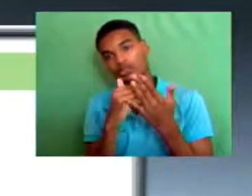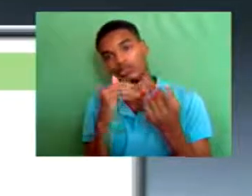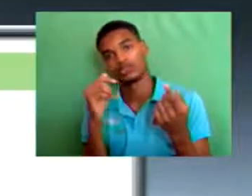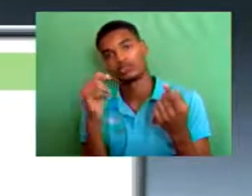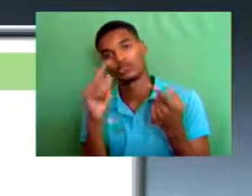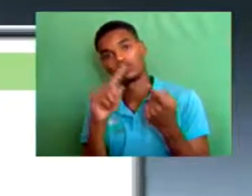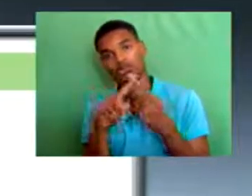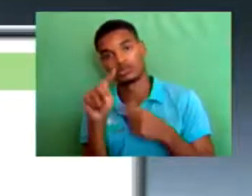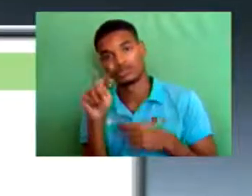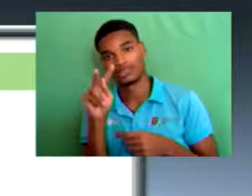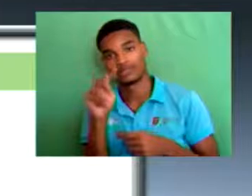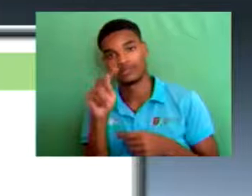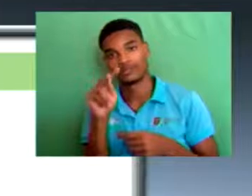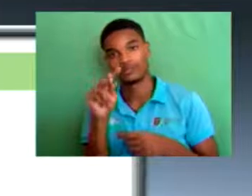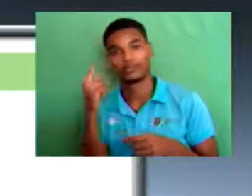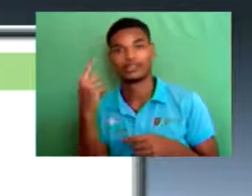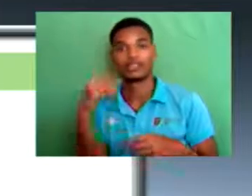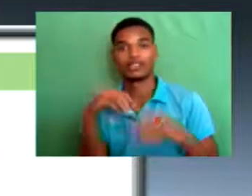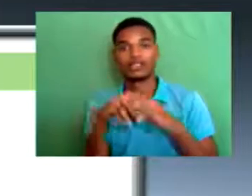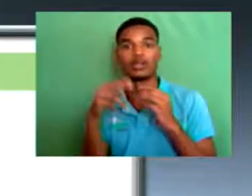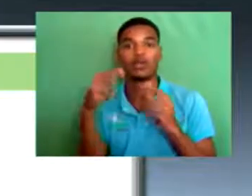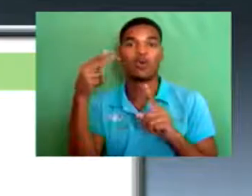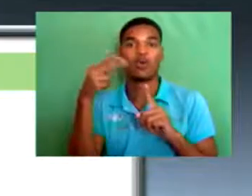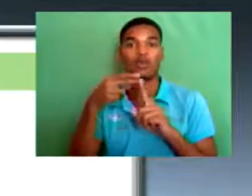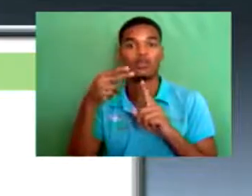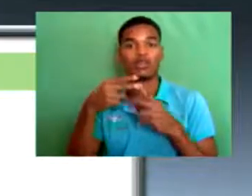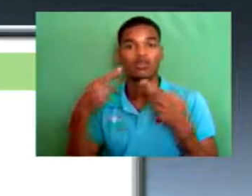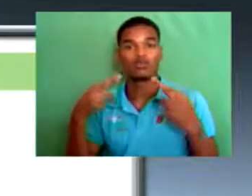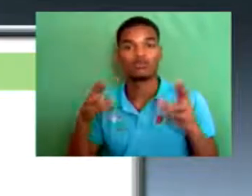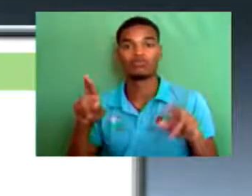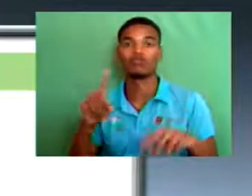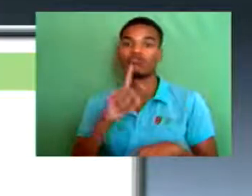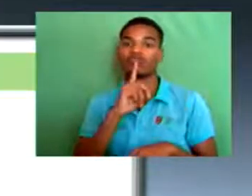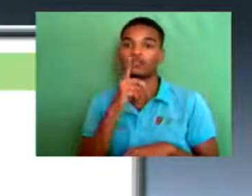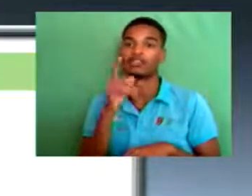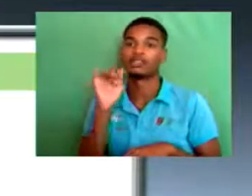televisions in the hotel rooms is something they're pursuing.